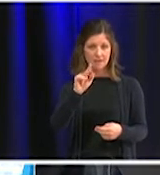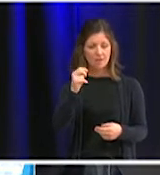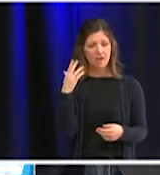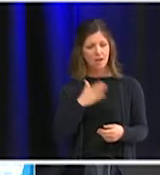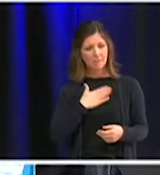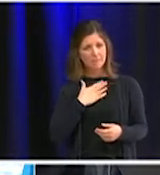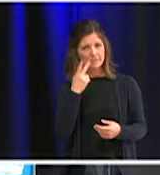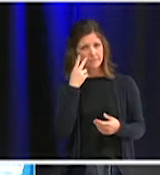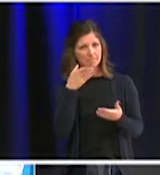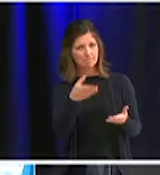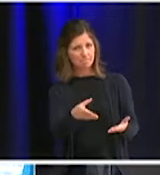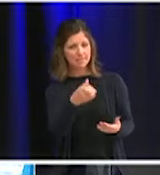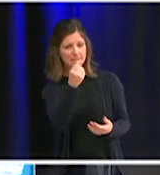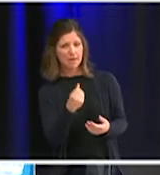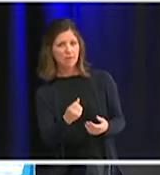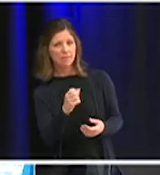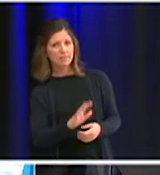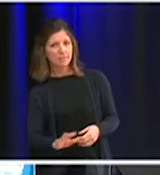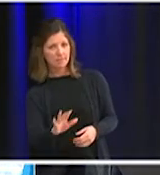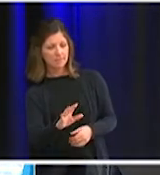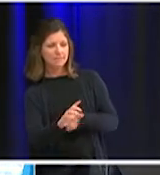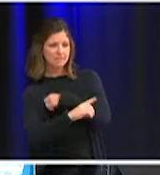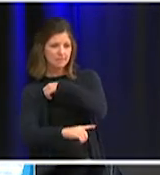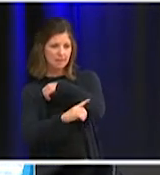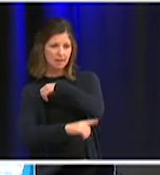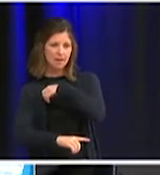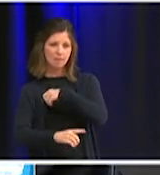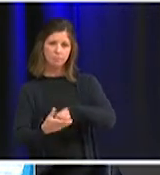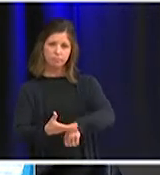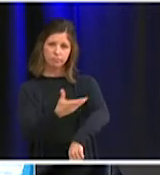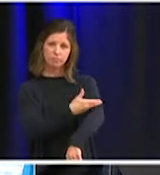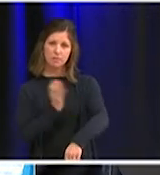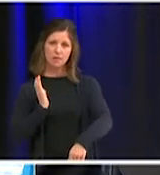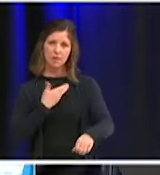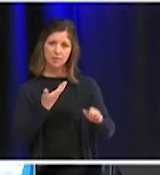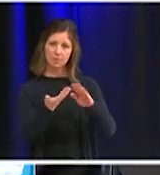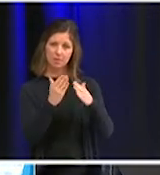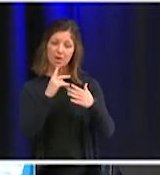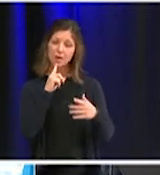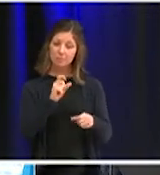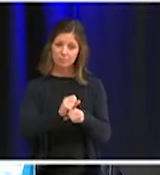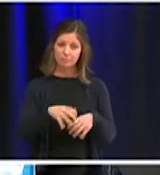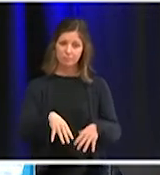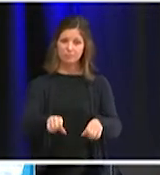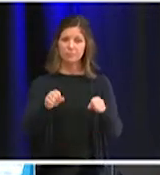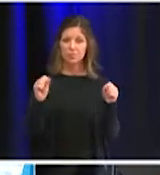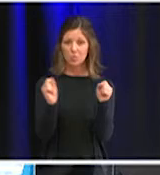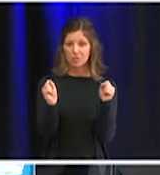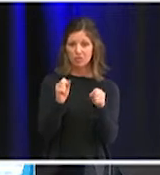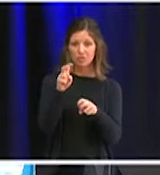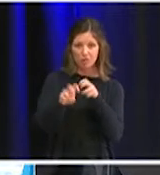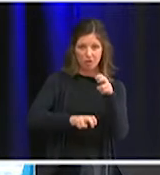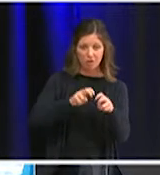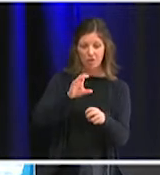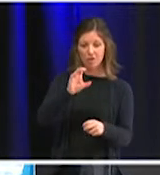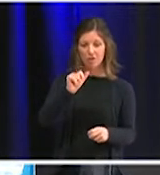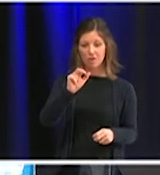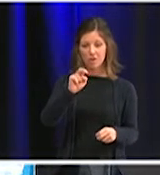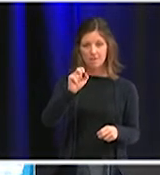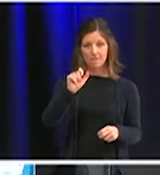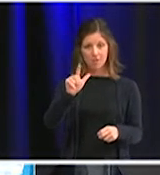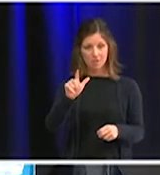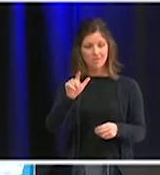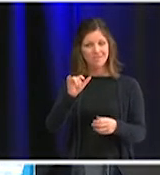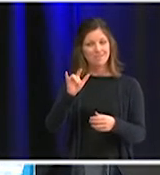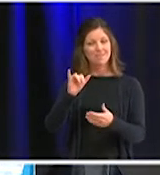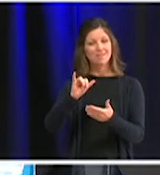difference in our community. We did host another winter carnival. This time it was held at the South DeKalb Mall.